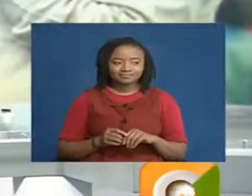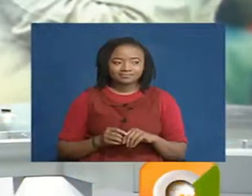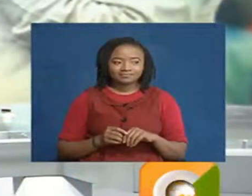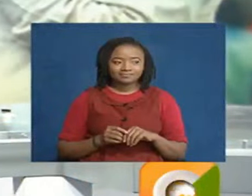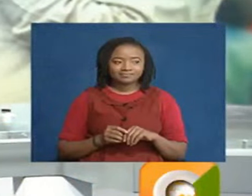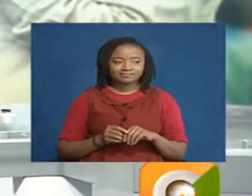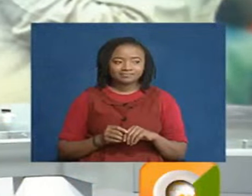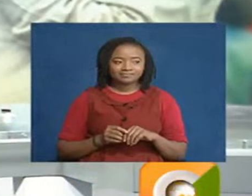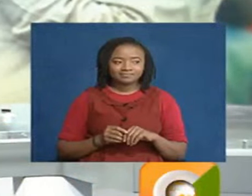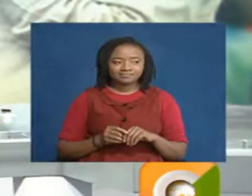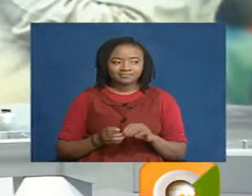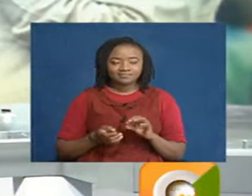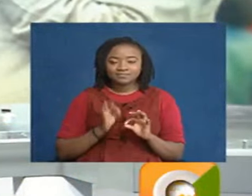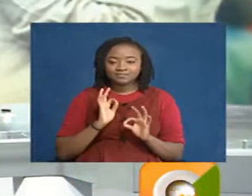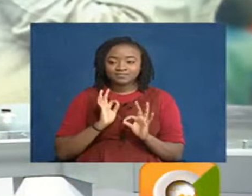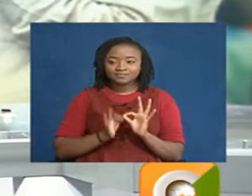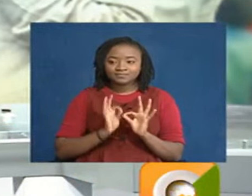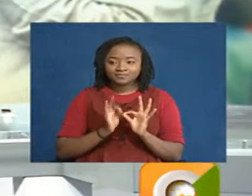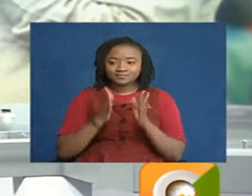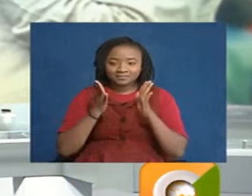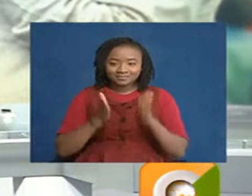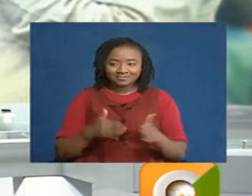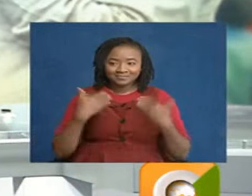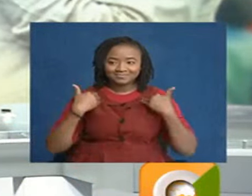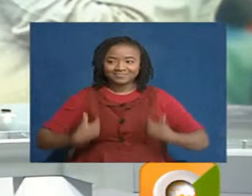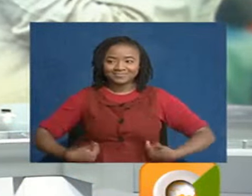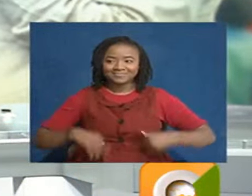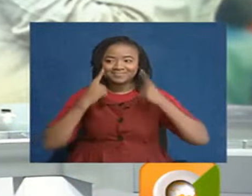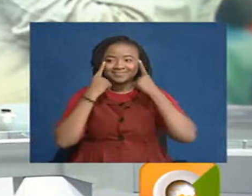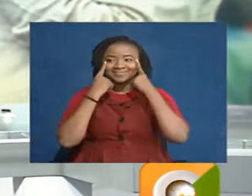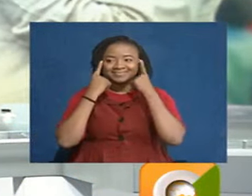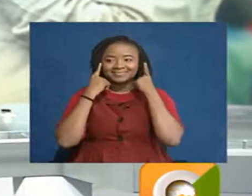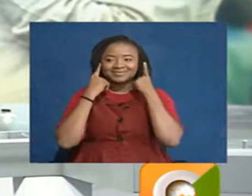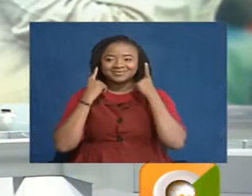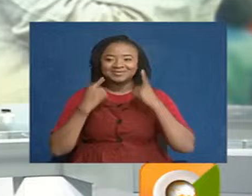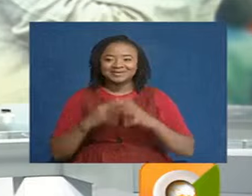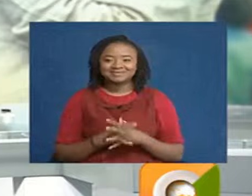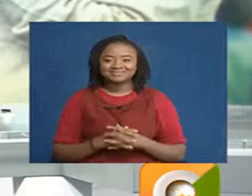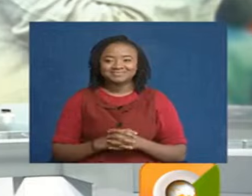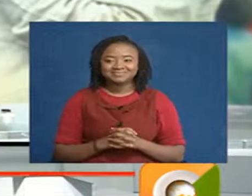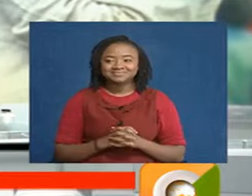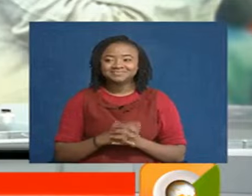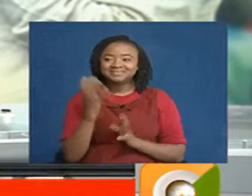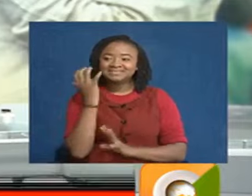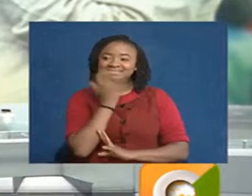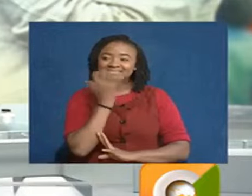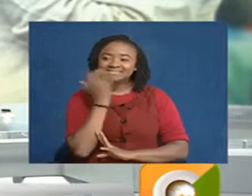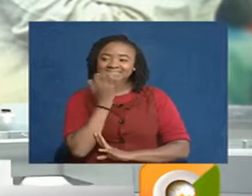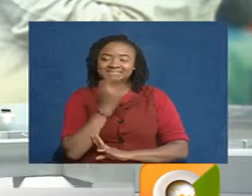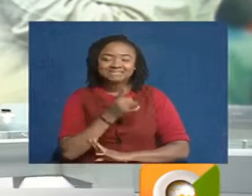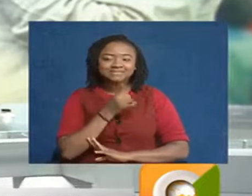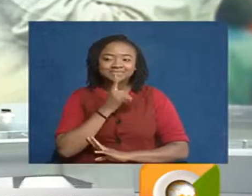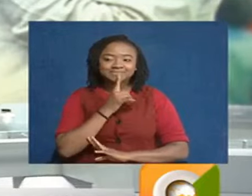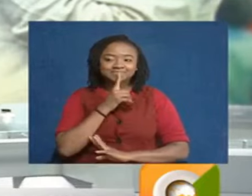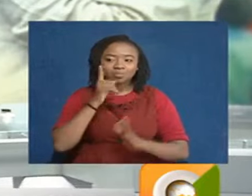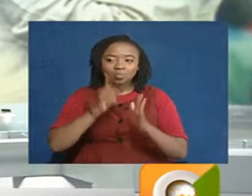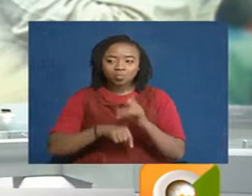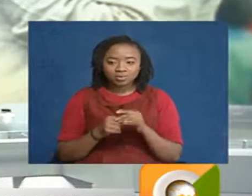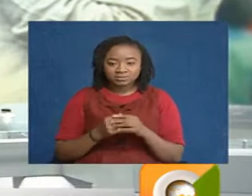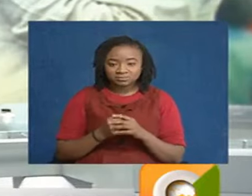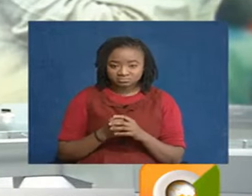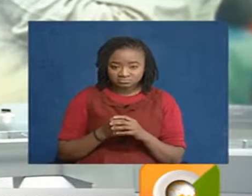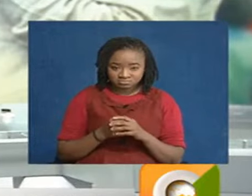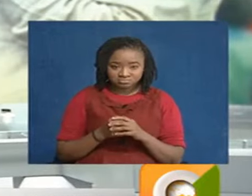I'm joined tonight by a sign language interpreter, Yula Nzale. Deputy President Rigathi Gachagua today scaled up